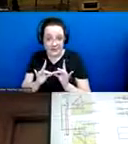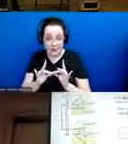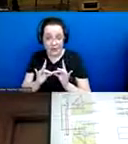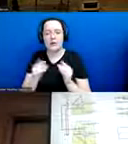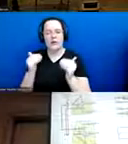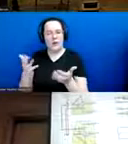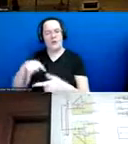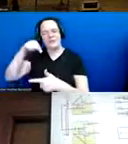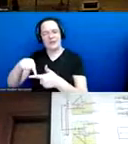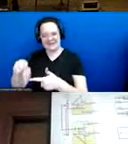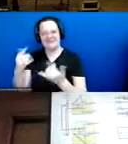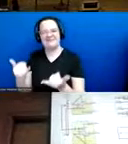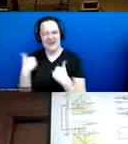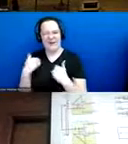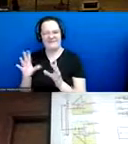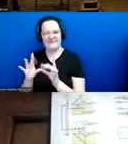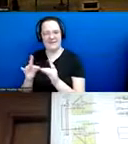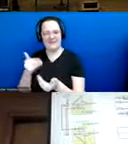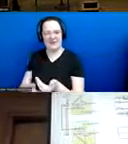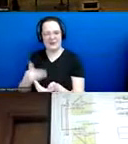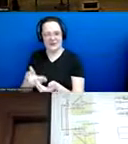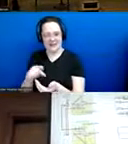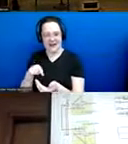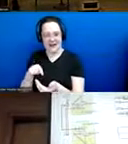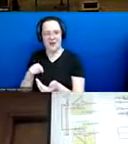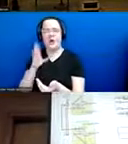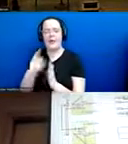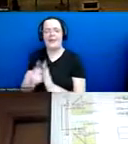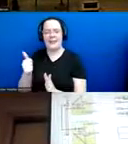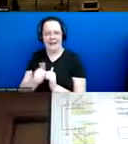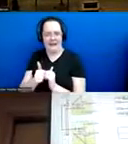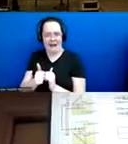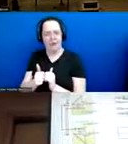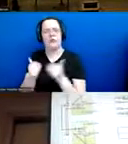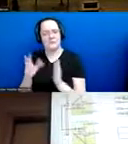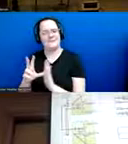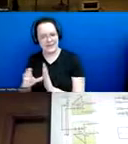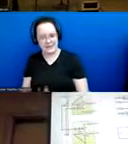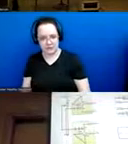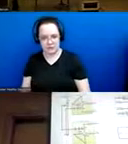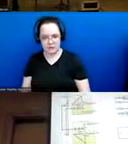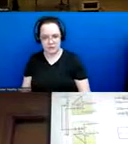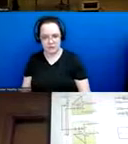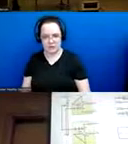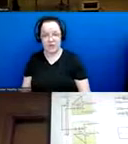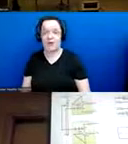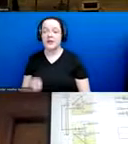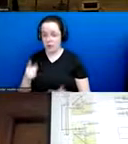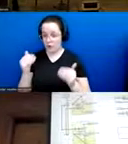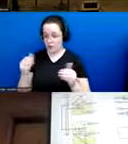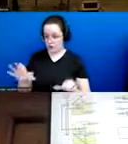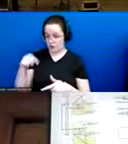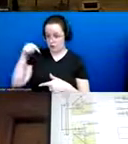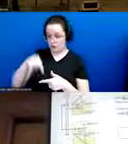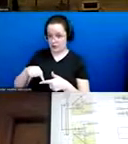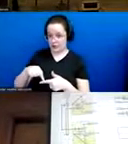entangled state here that then you eliminate by detecting. All right? By doing this projection, what the end